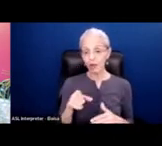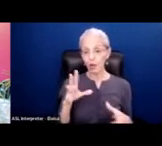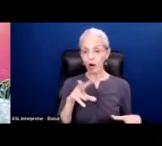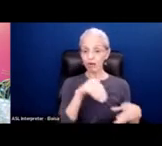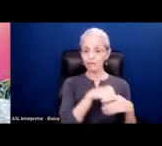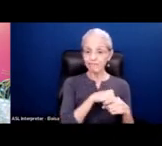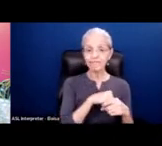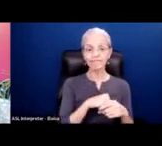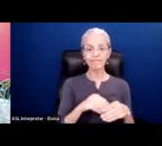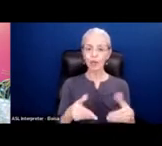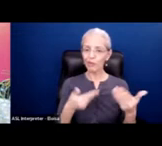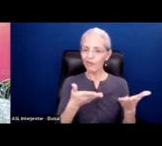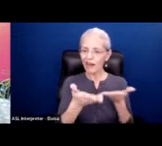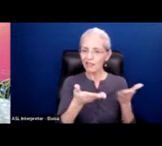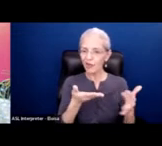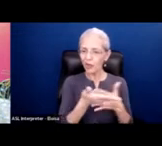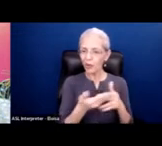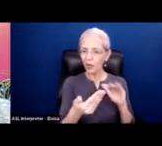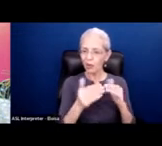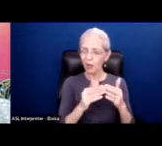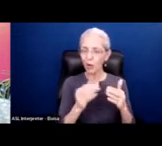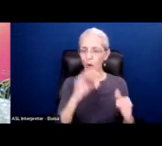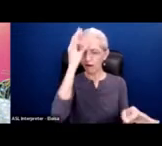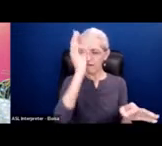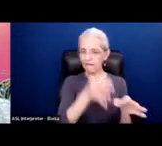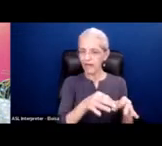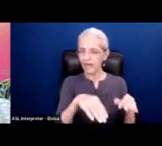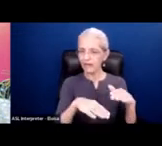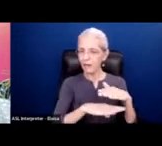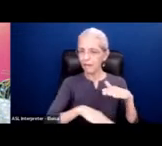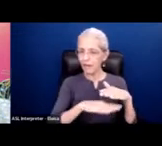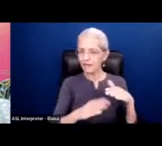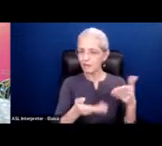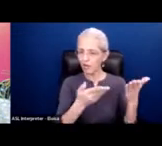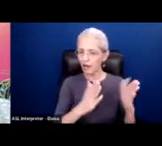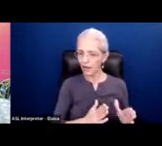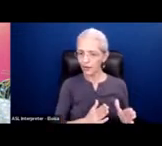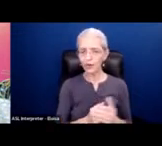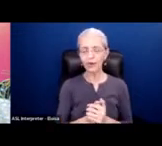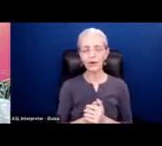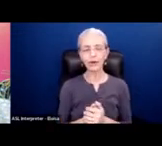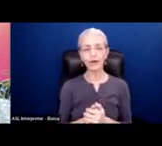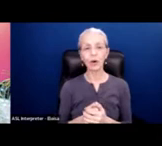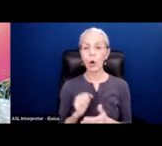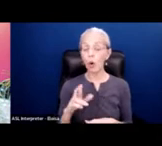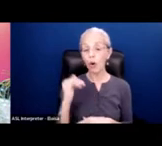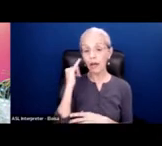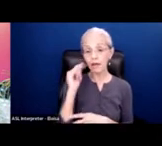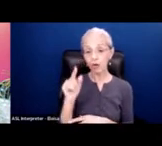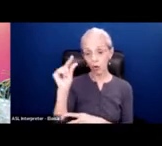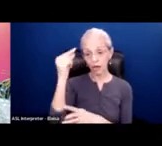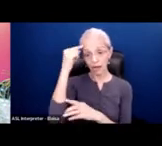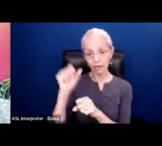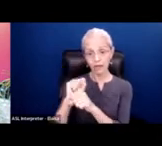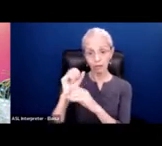or provide services through a community or faith-based provider, or if you are a government